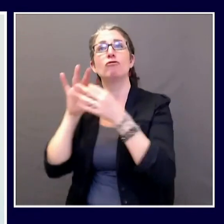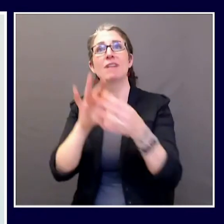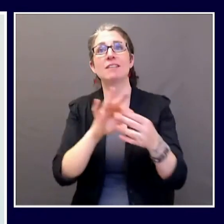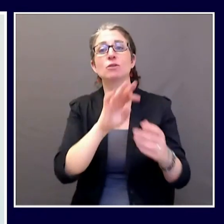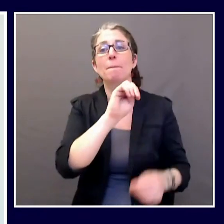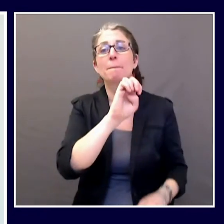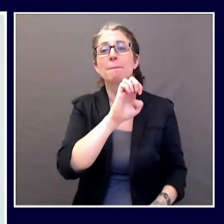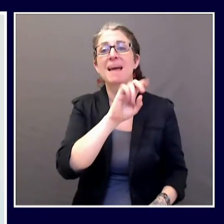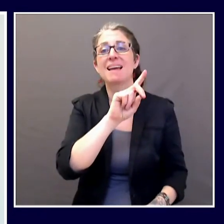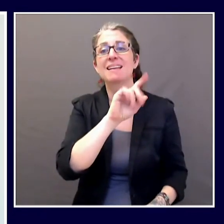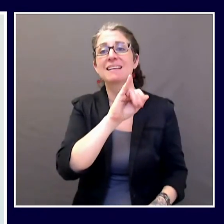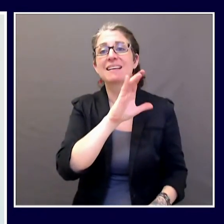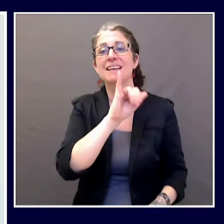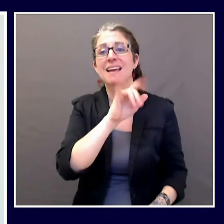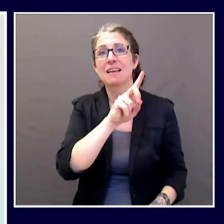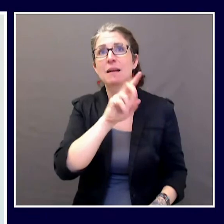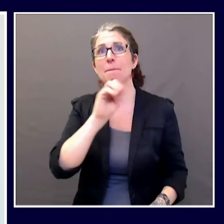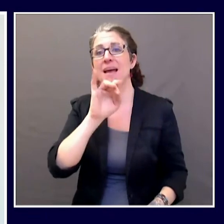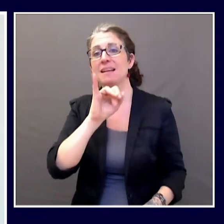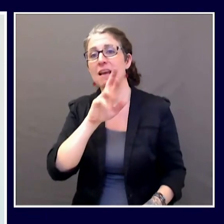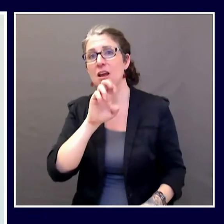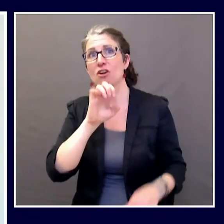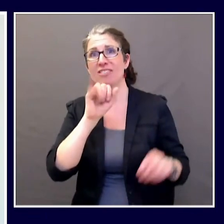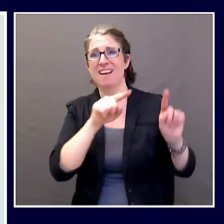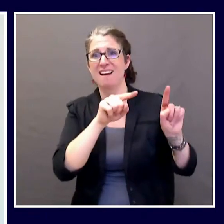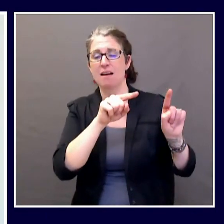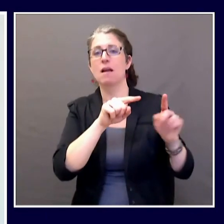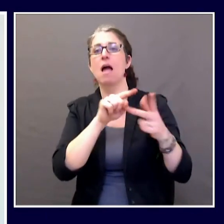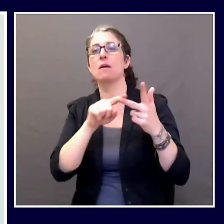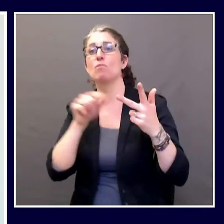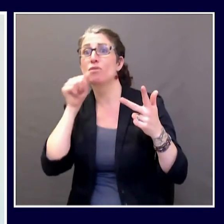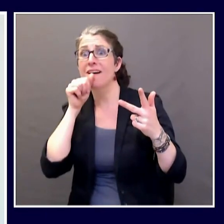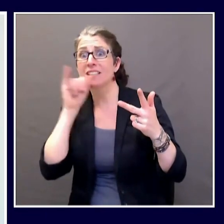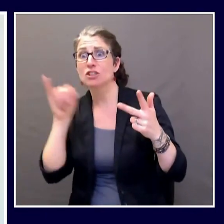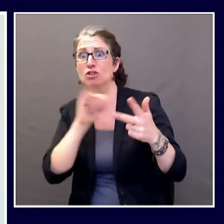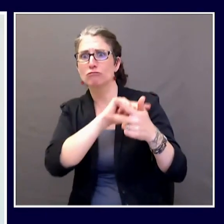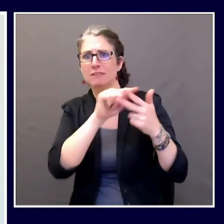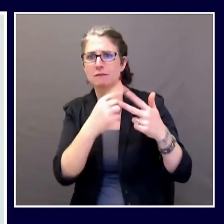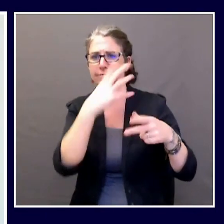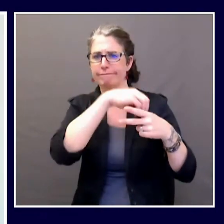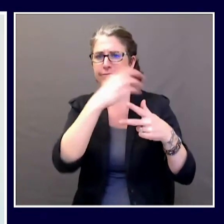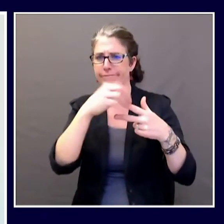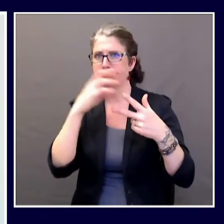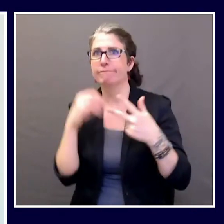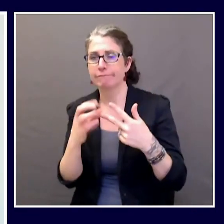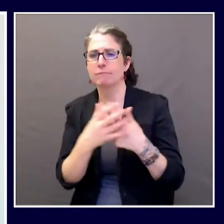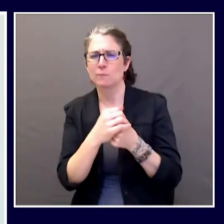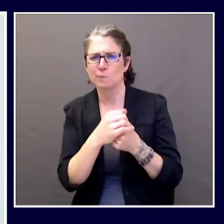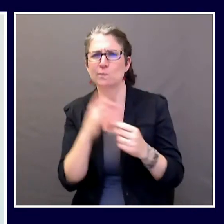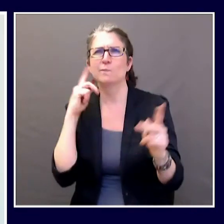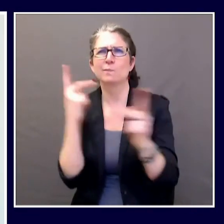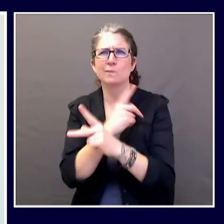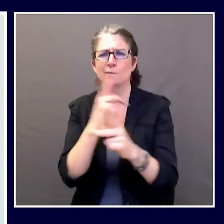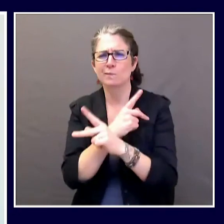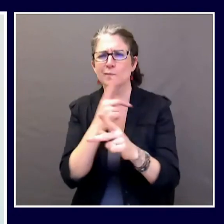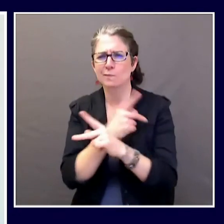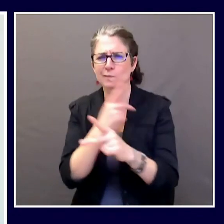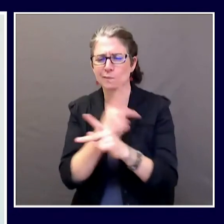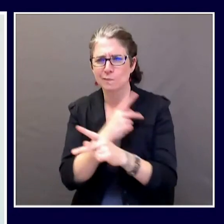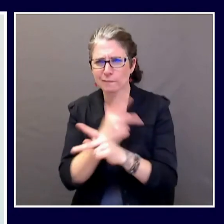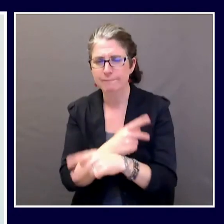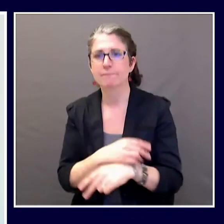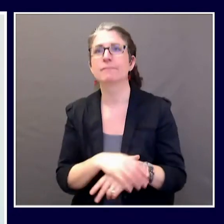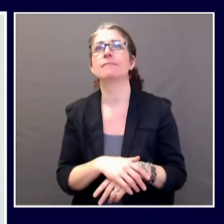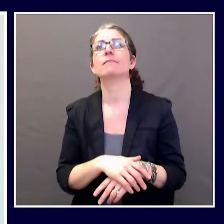make sure that funding is not the barrier to trying to get people vaccines. So when we find that is a barrier, we